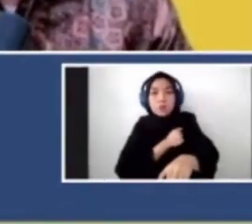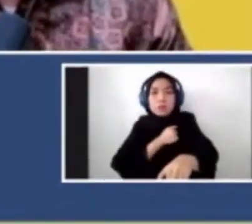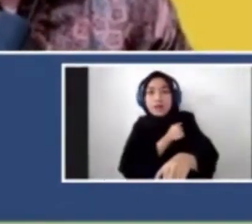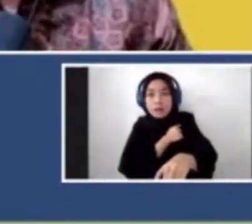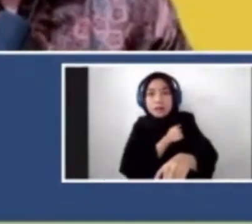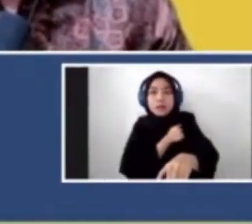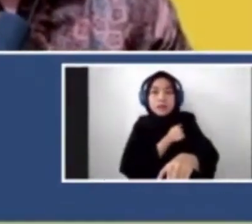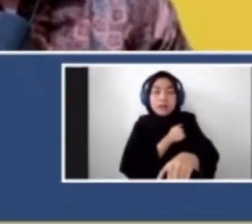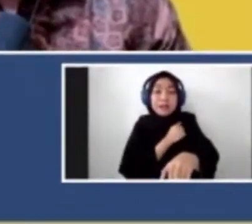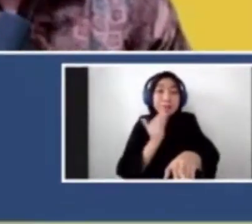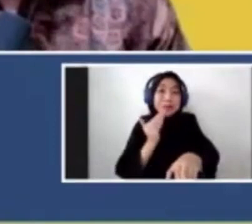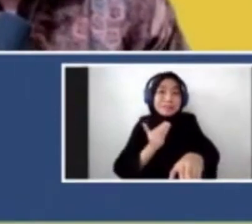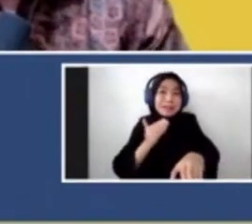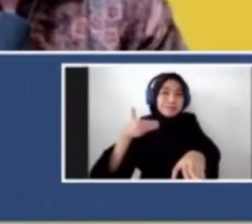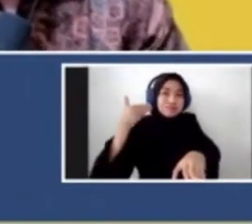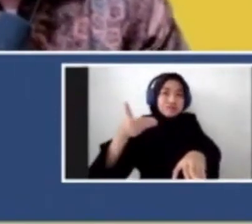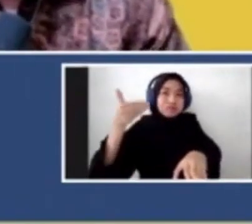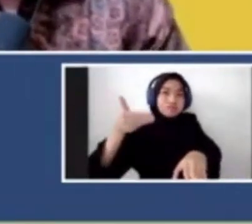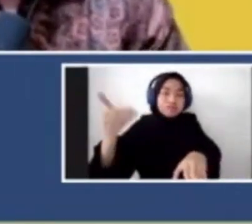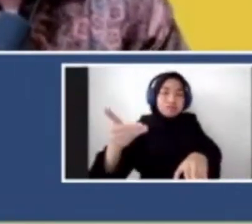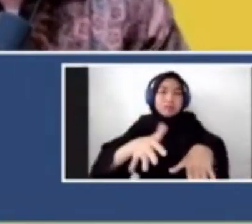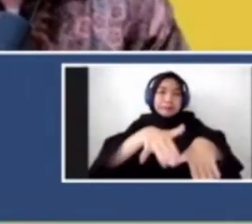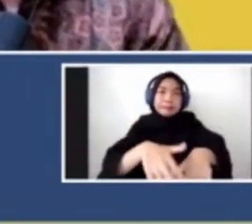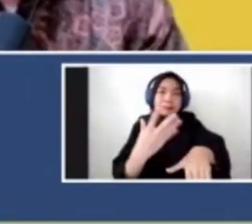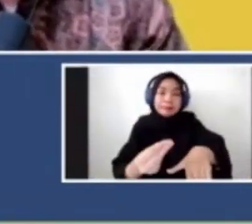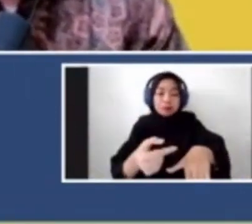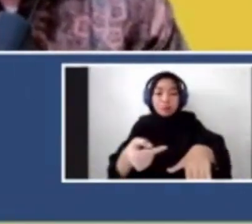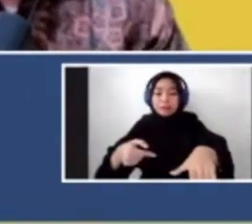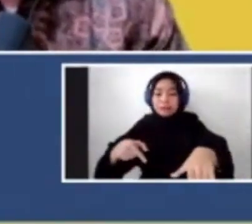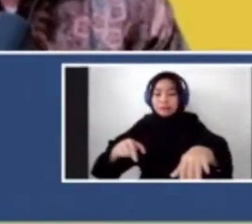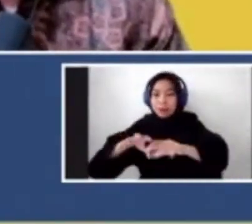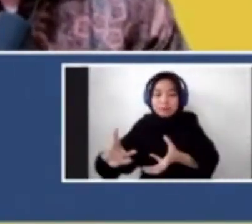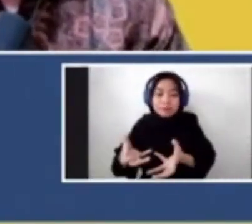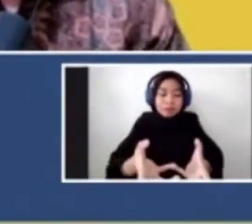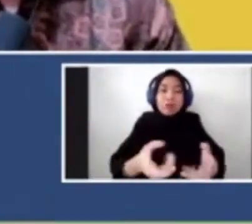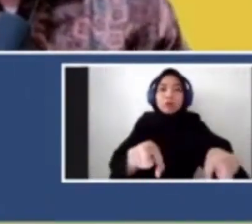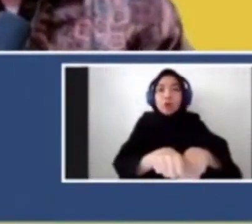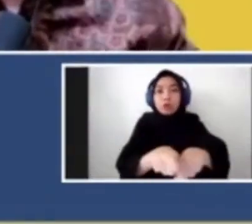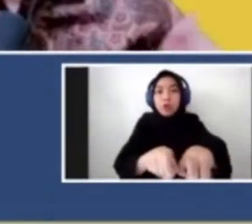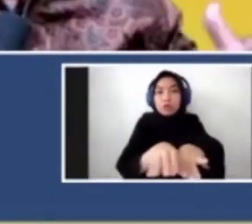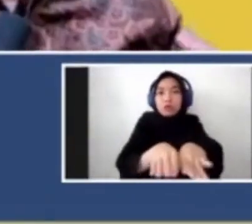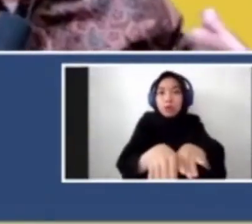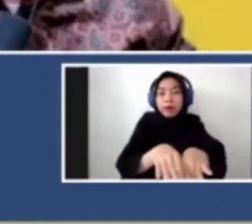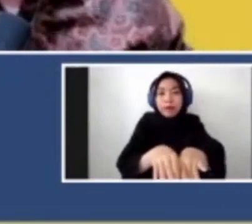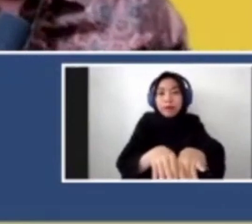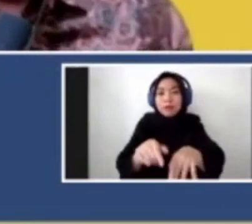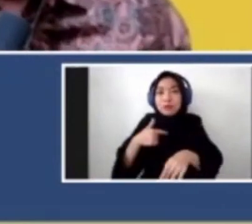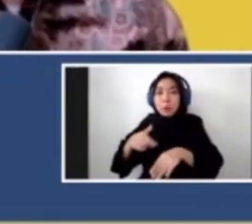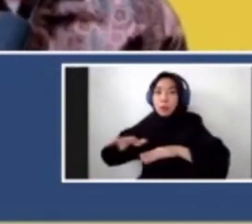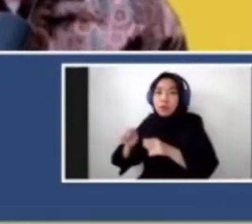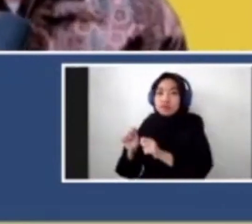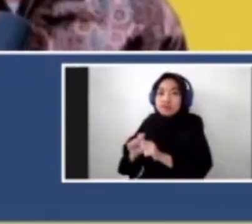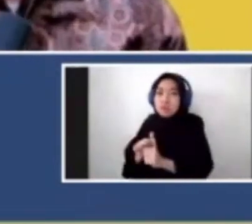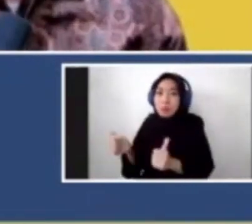behaviors of those who live on the certain areas, because we cannot make it as an industrial products, right?